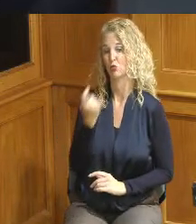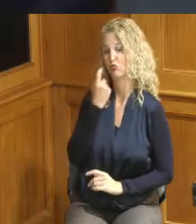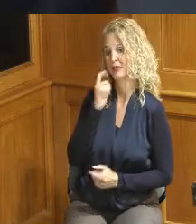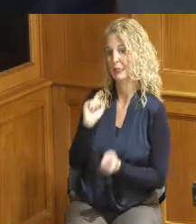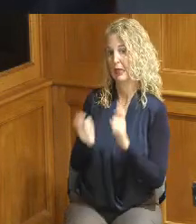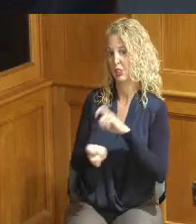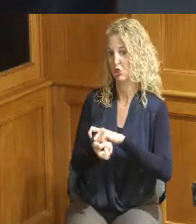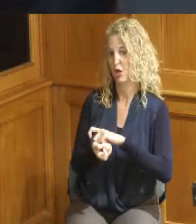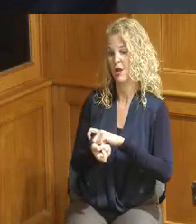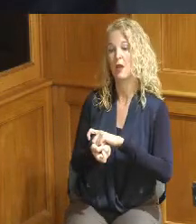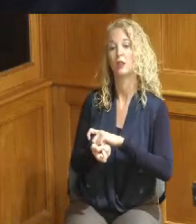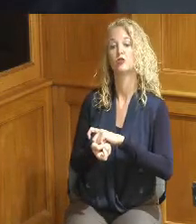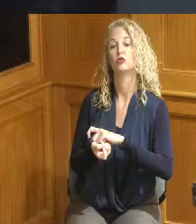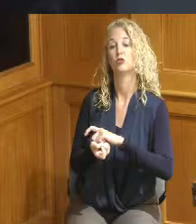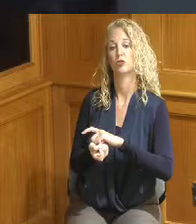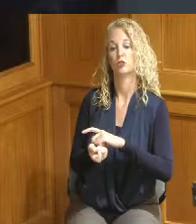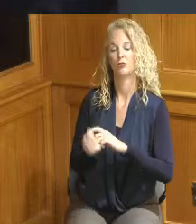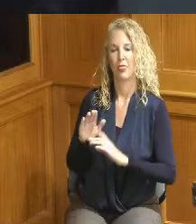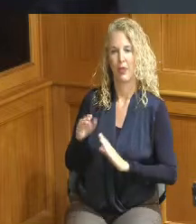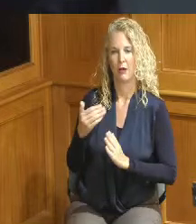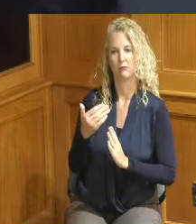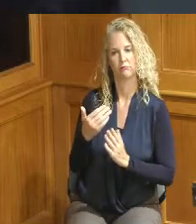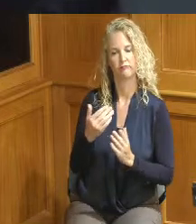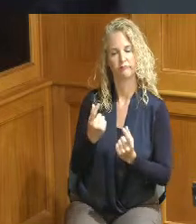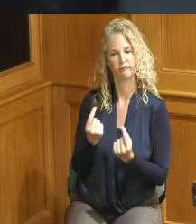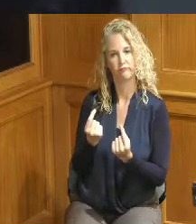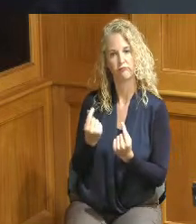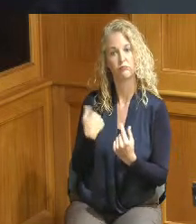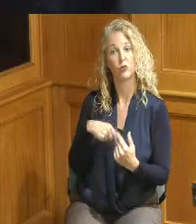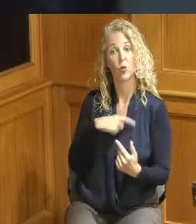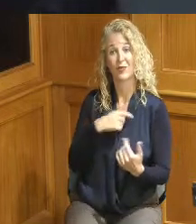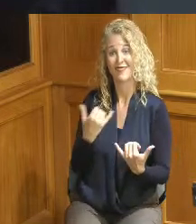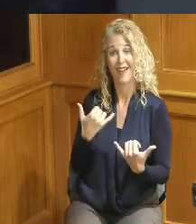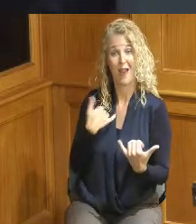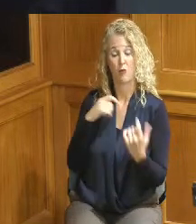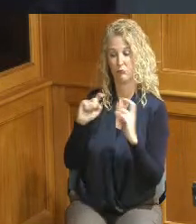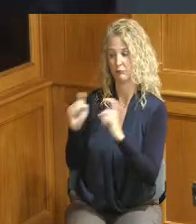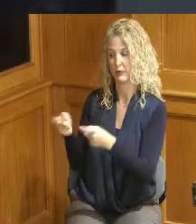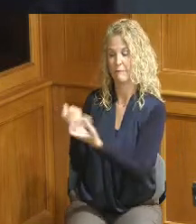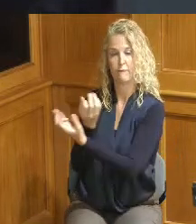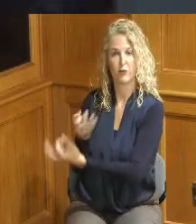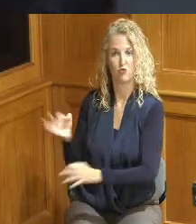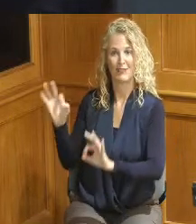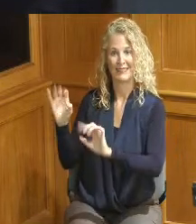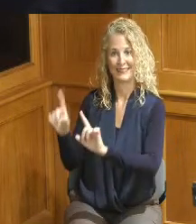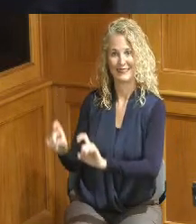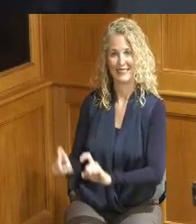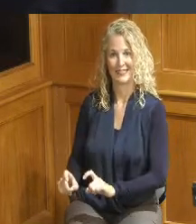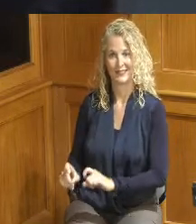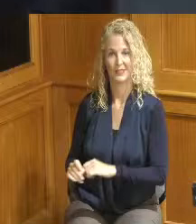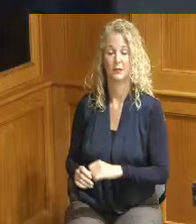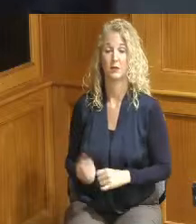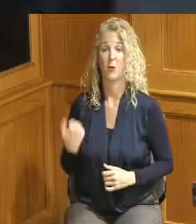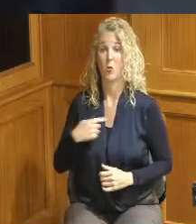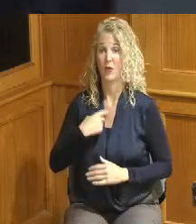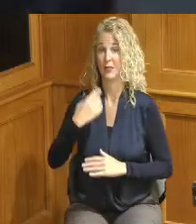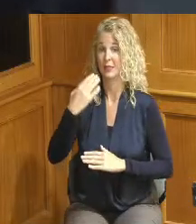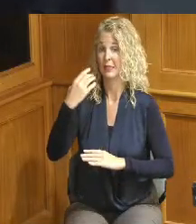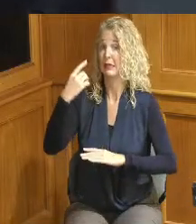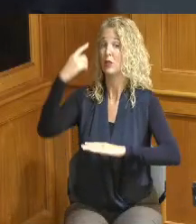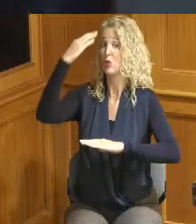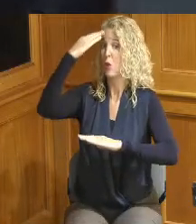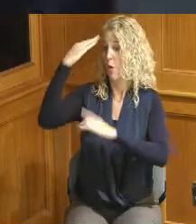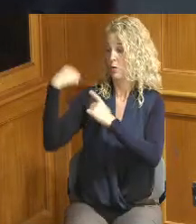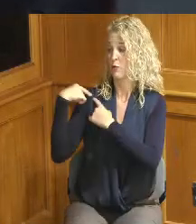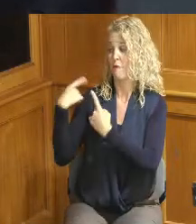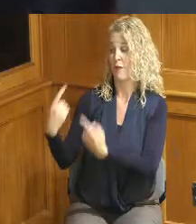now testing any well they're asked to test at no cost to the resident, to ensure them. But as far as we know, there's